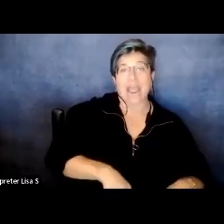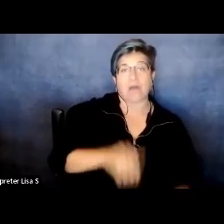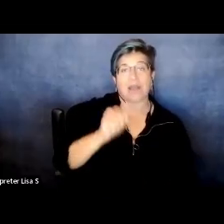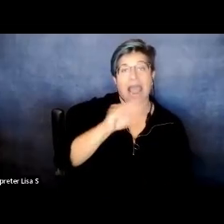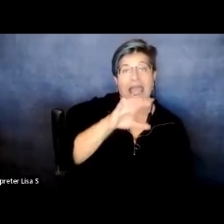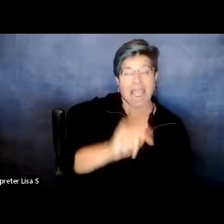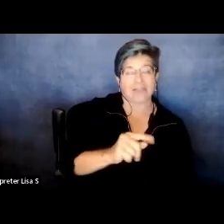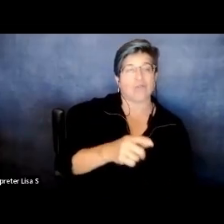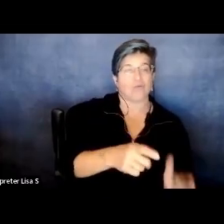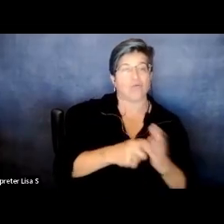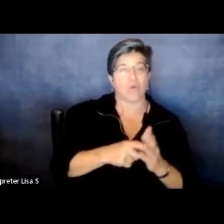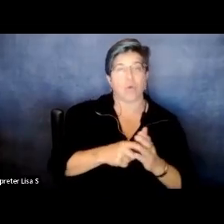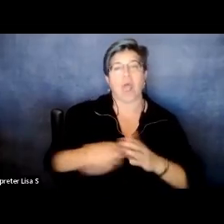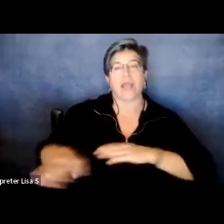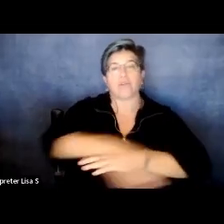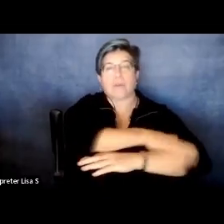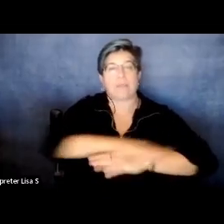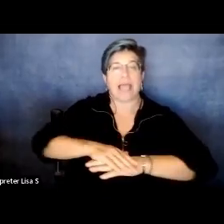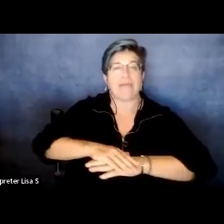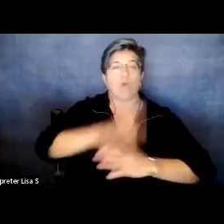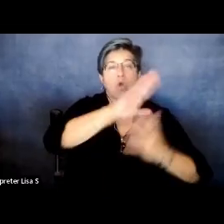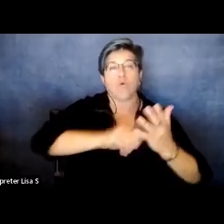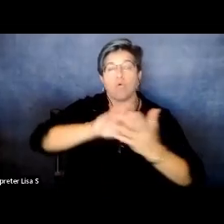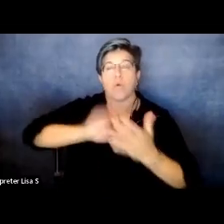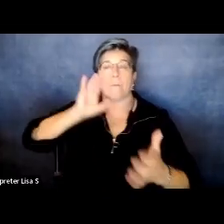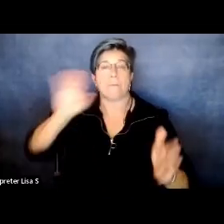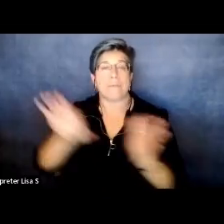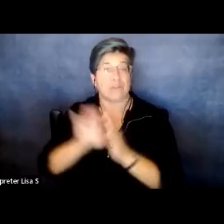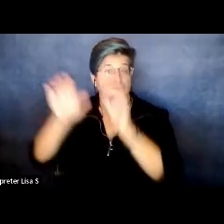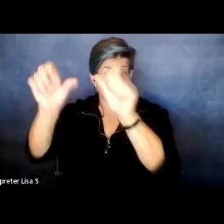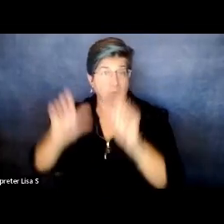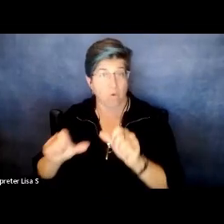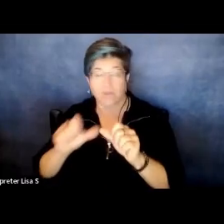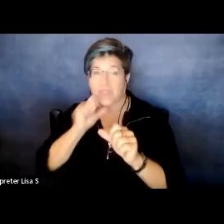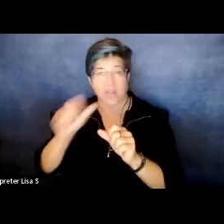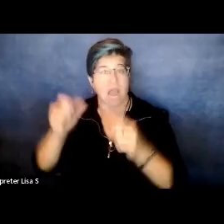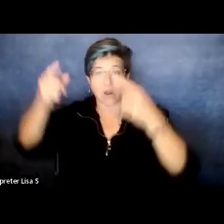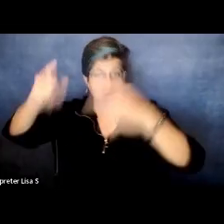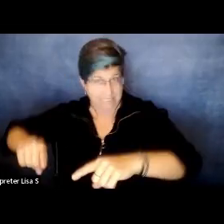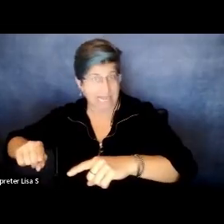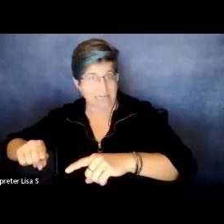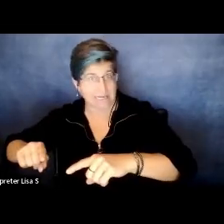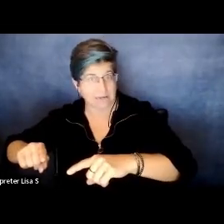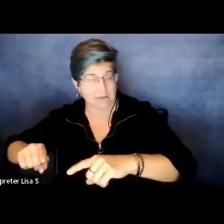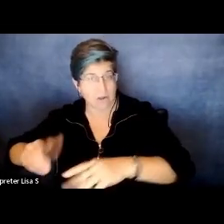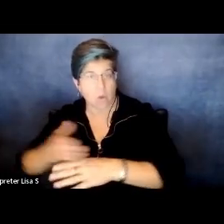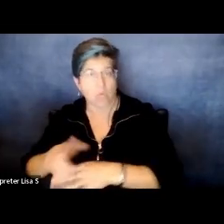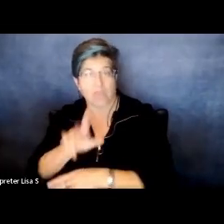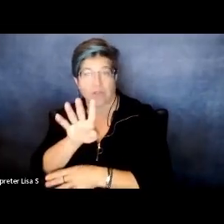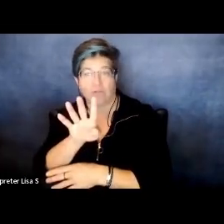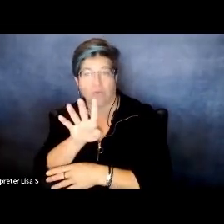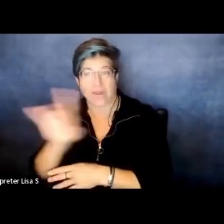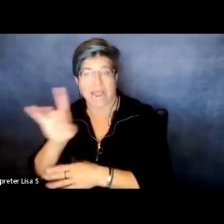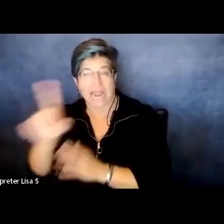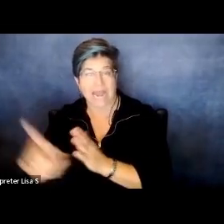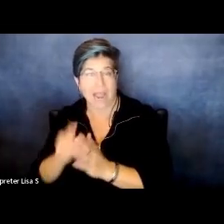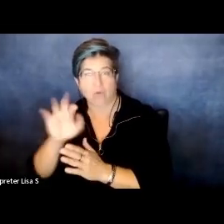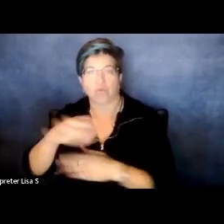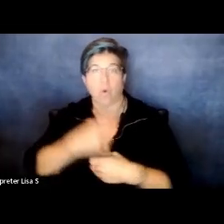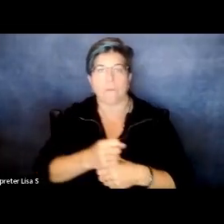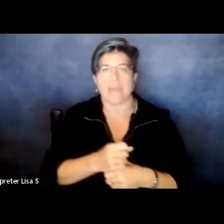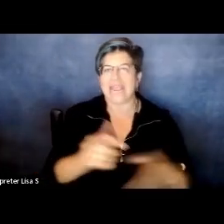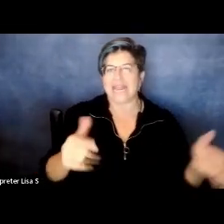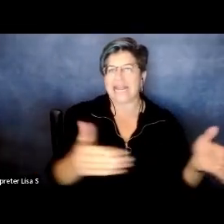which requires platforms to remove pictures that are posted non-consensually within 48 hours, or to make it illegal